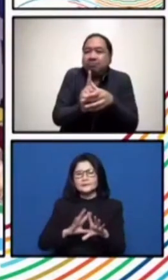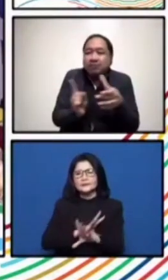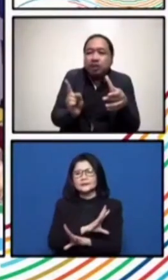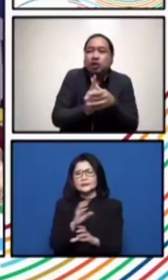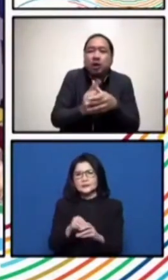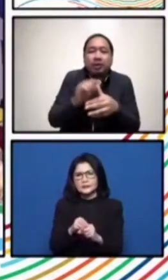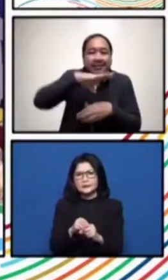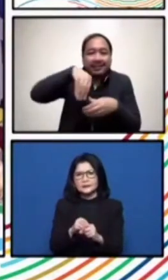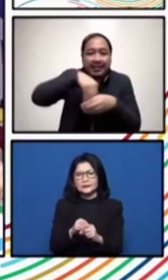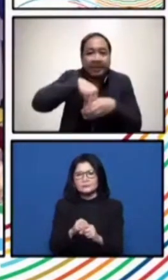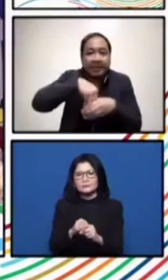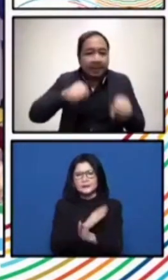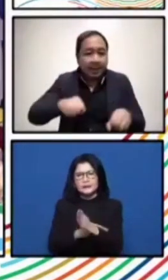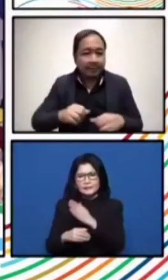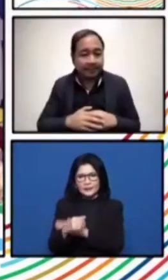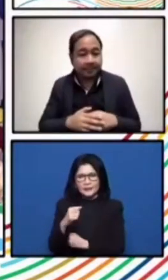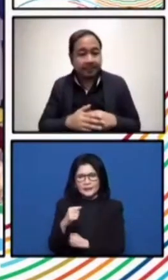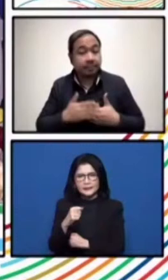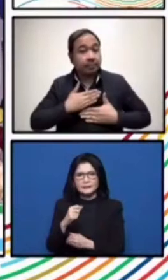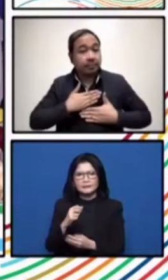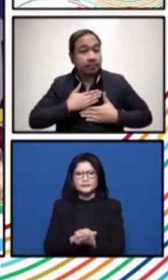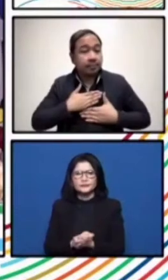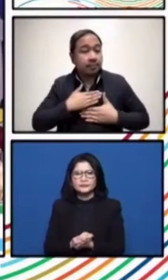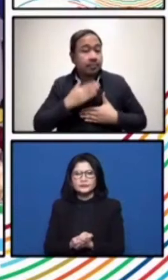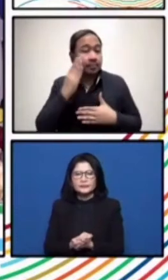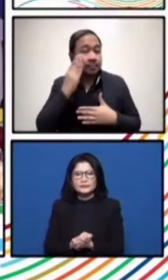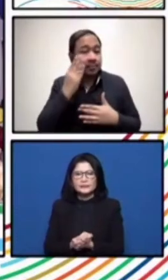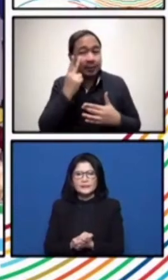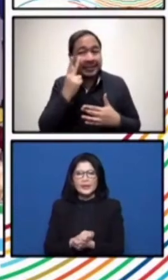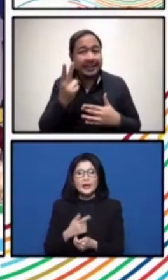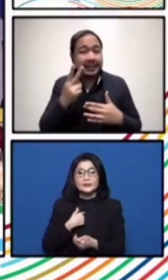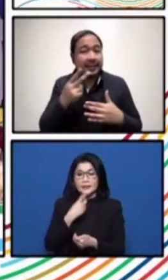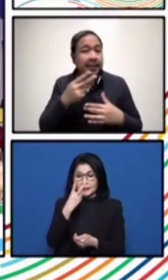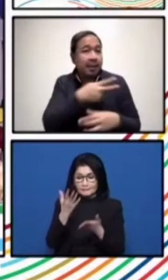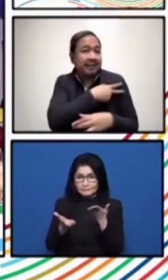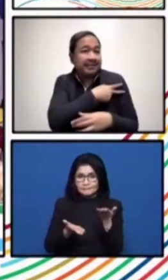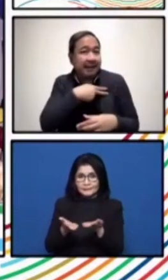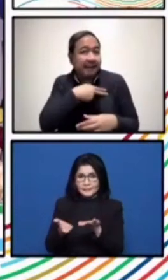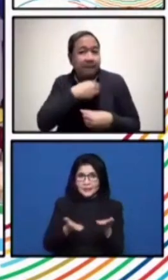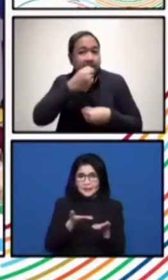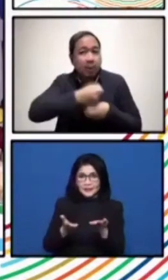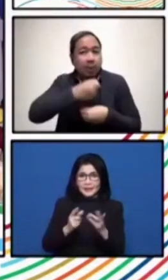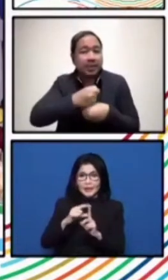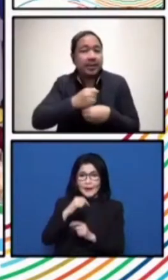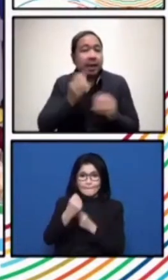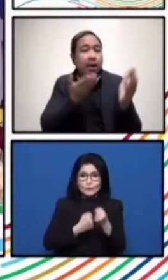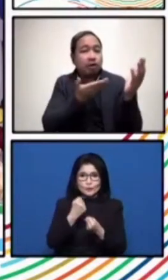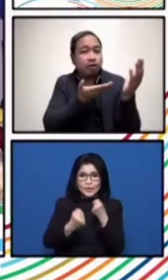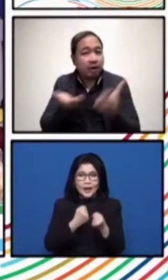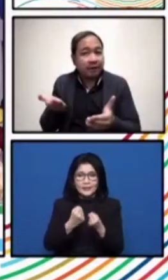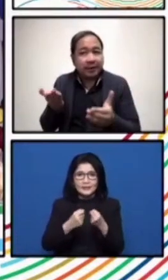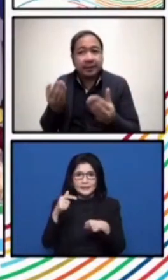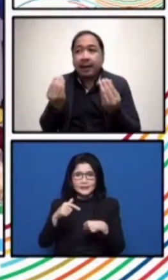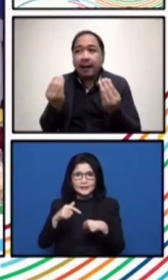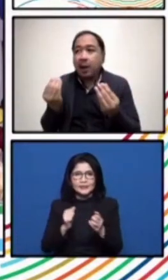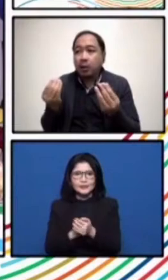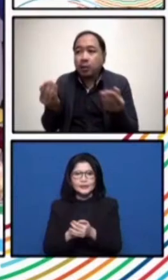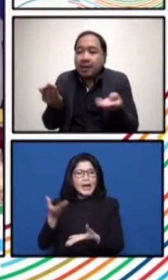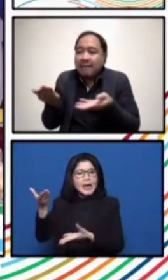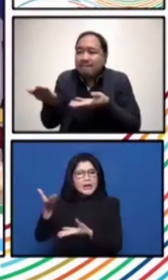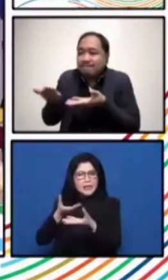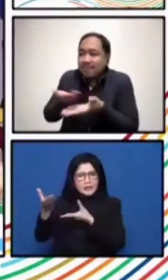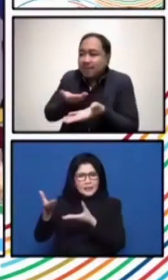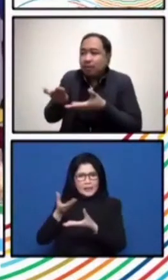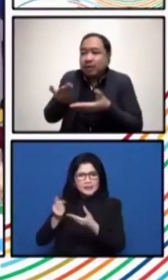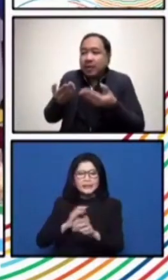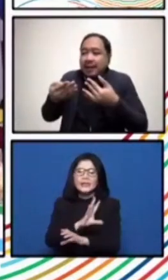just take a cross-section of my employee experience surveys the level of Engagement the level of interaction the level of commitment